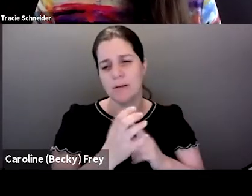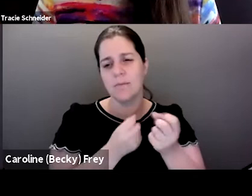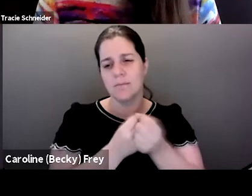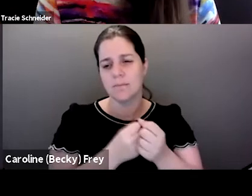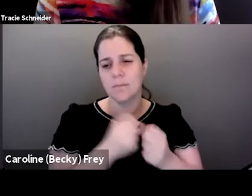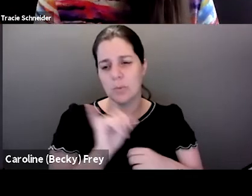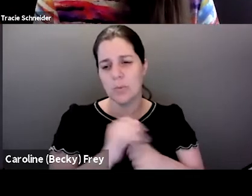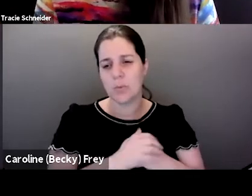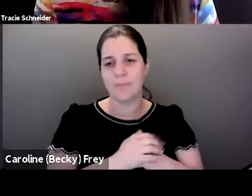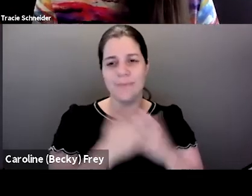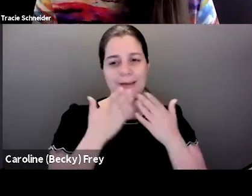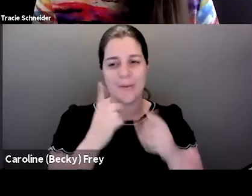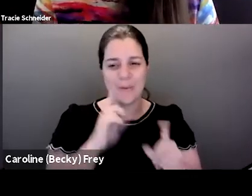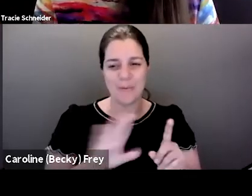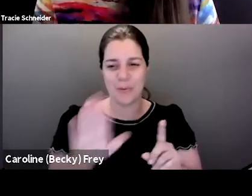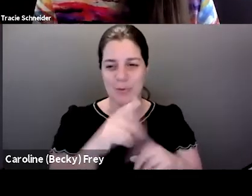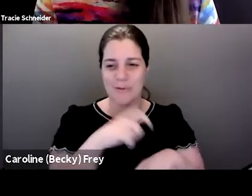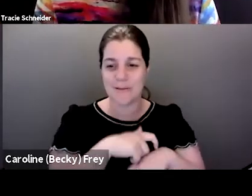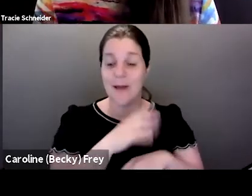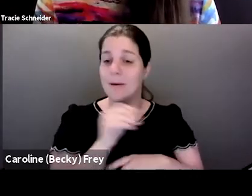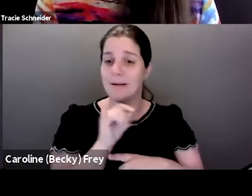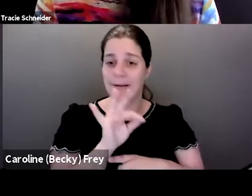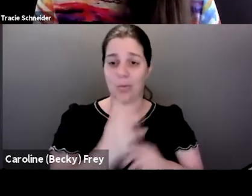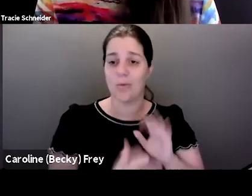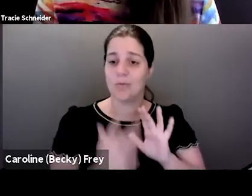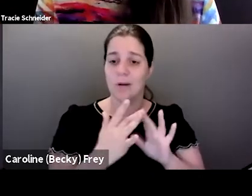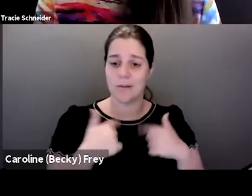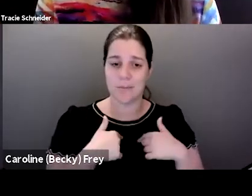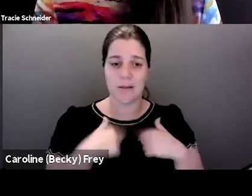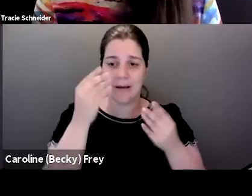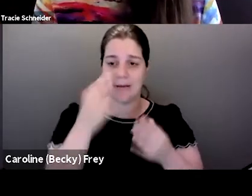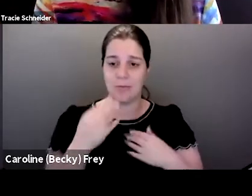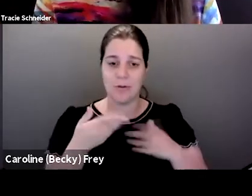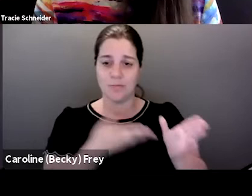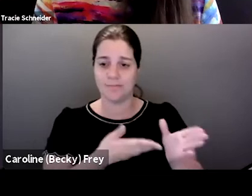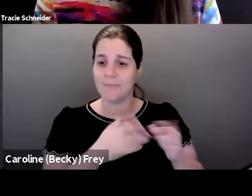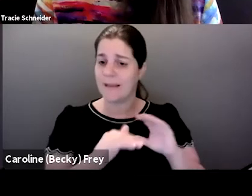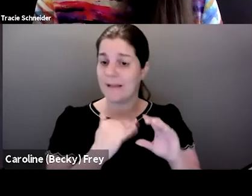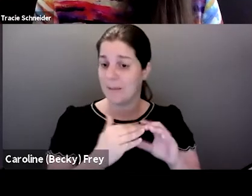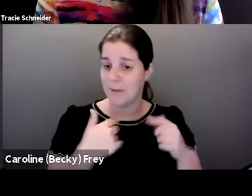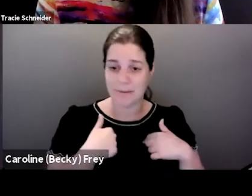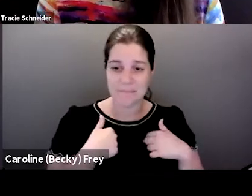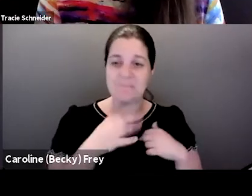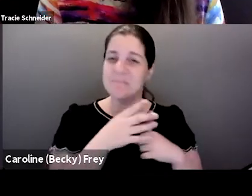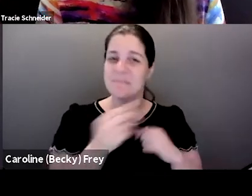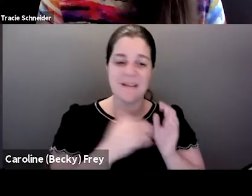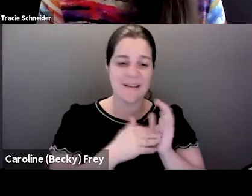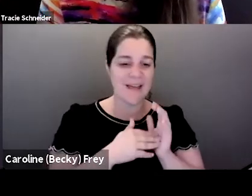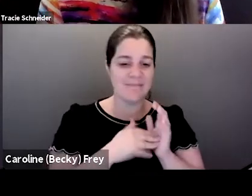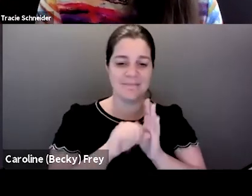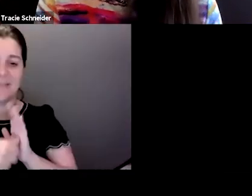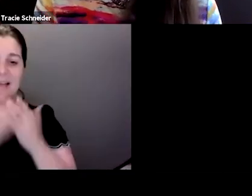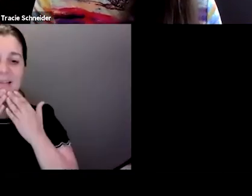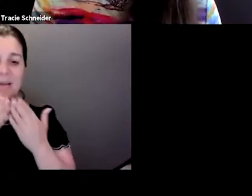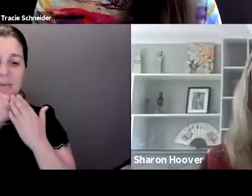too. So thanks for your time. And if you would like to contact me, you can email me. And I thank you again for inviting me to